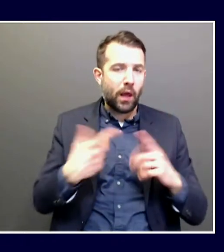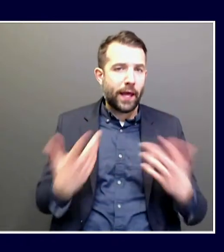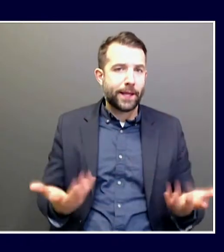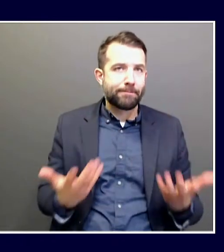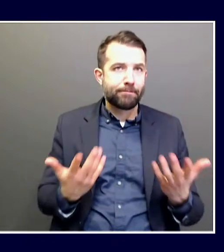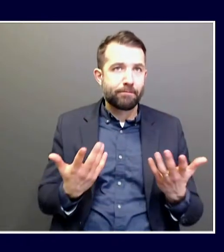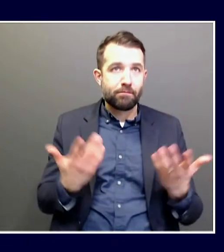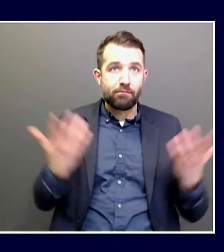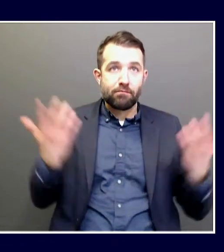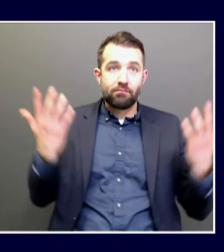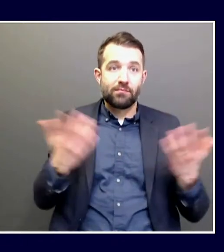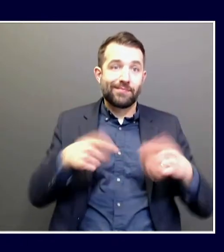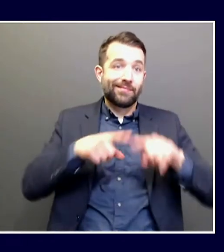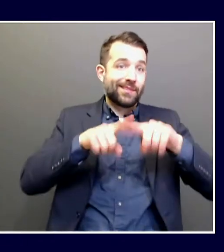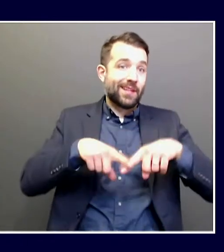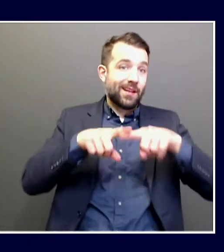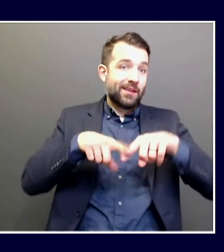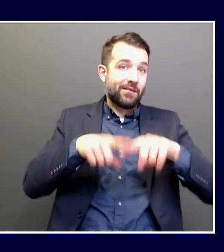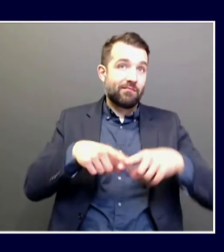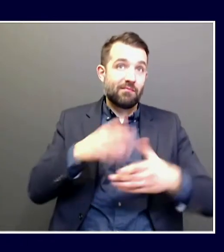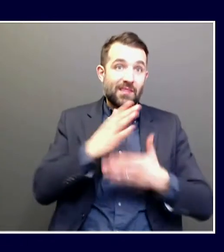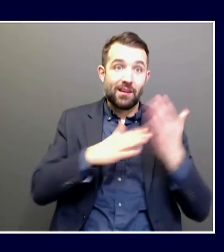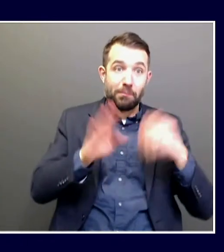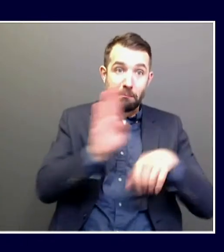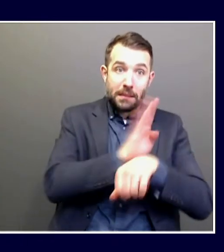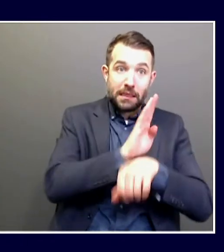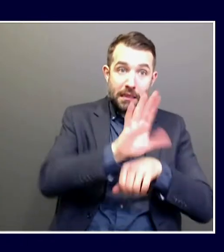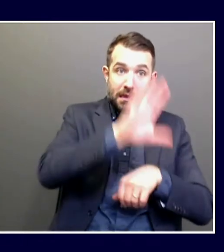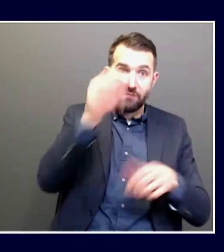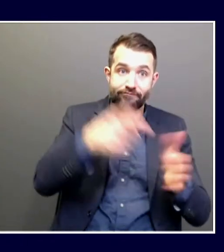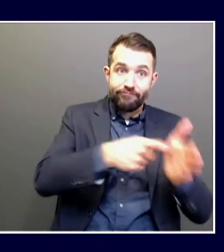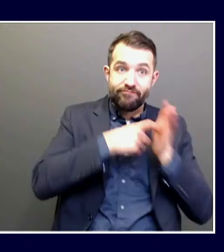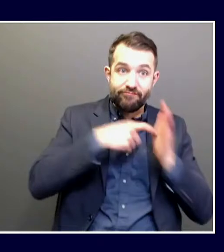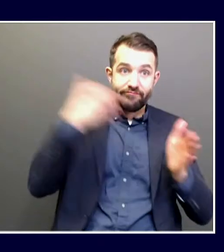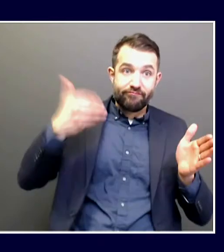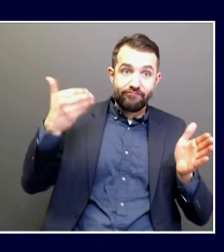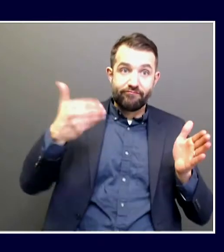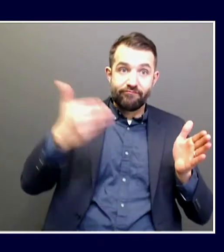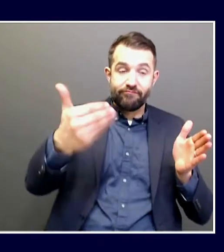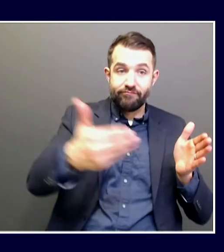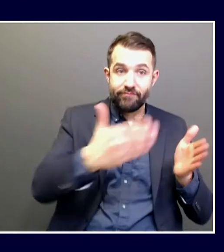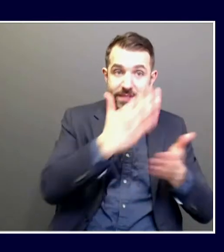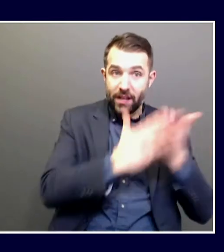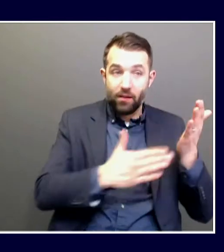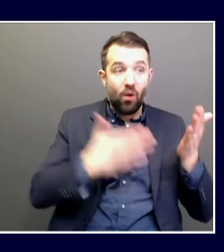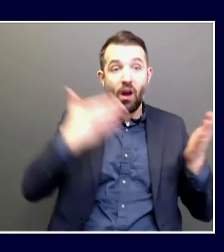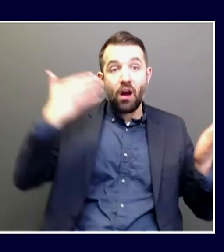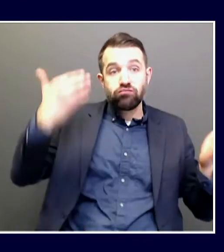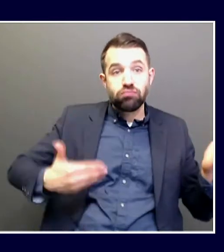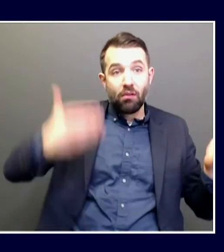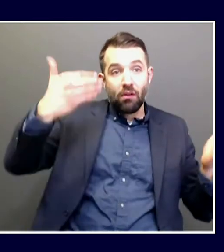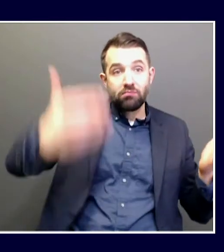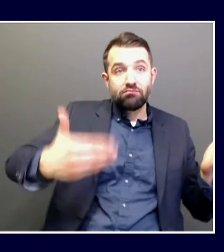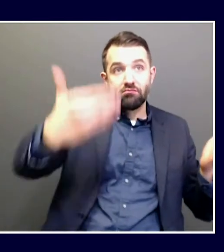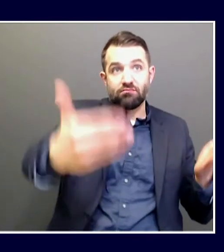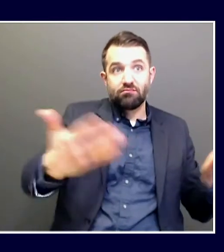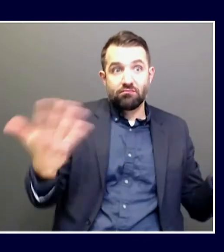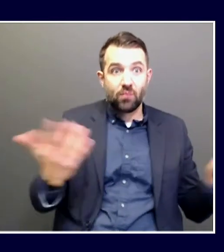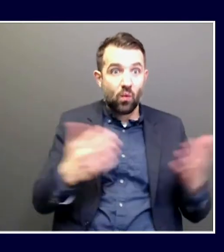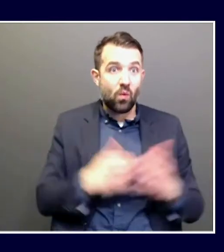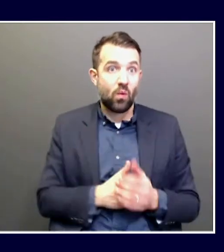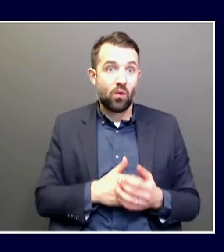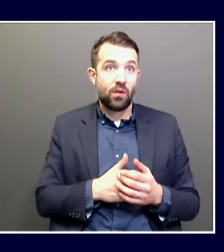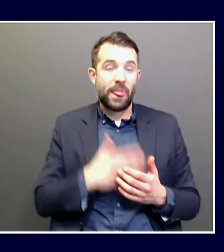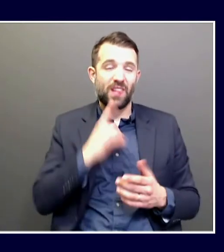periodic testing, particularly if you work in healthcare. The other situation that I think testing is a good idea is before or after,